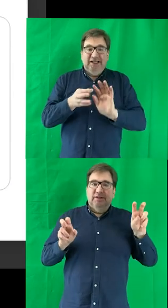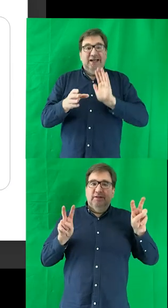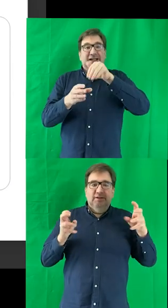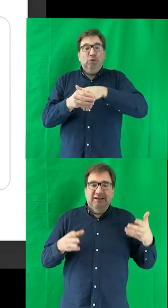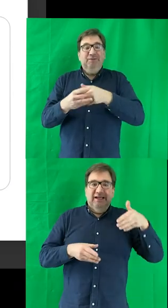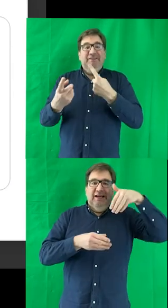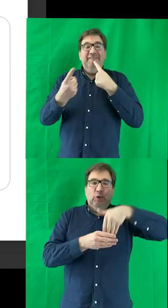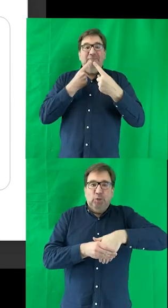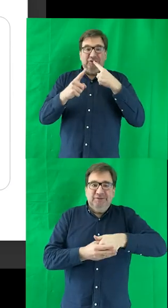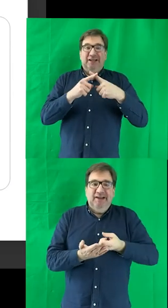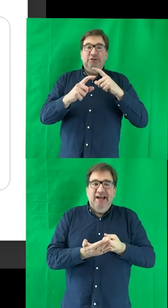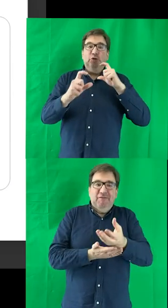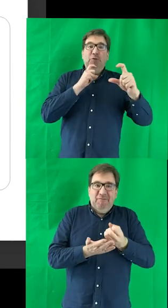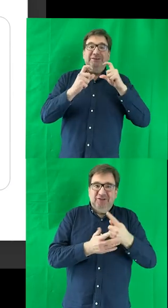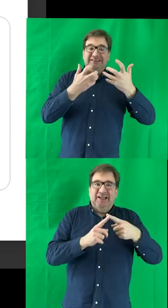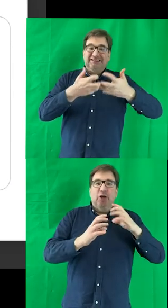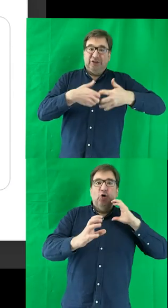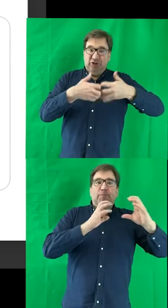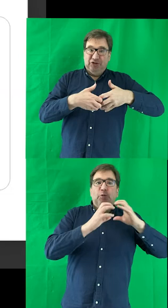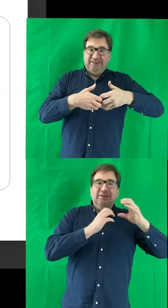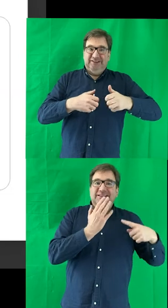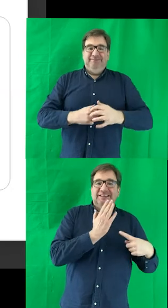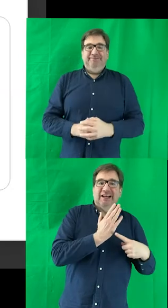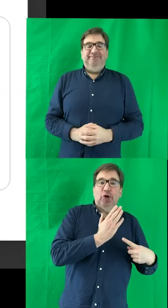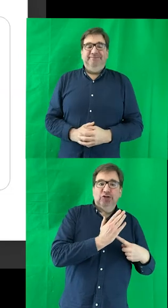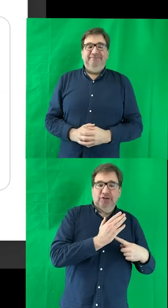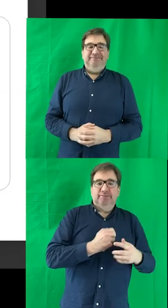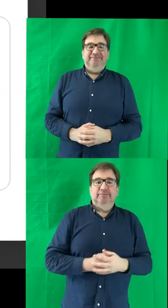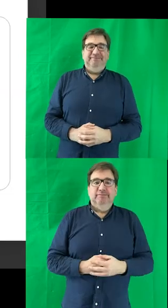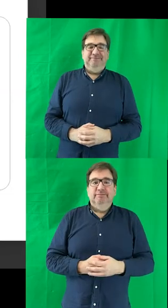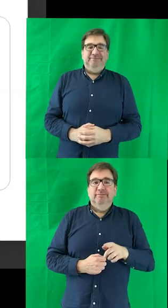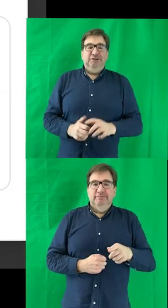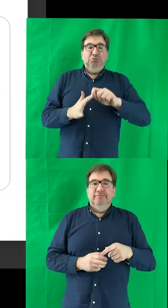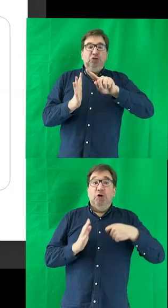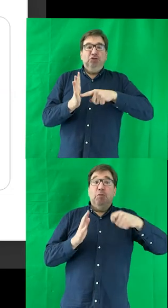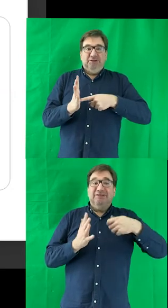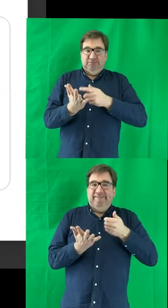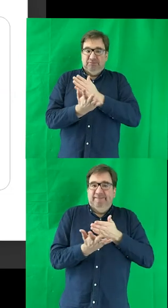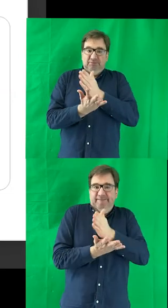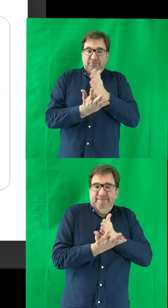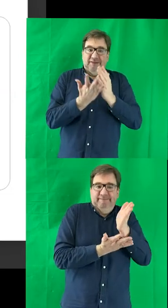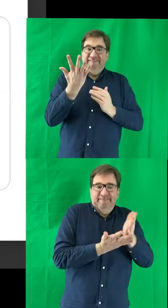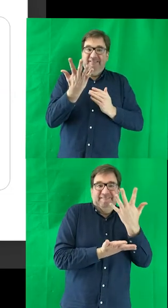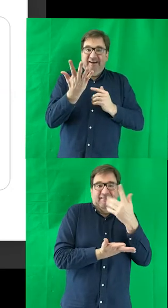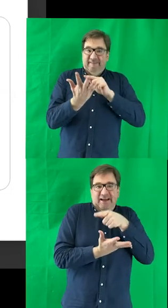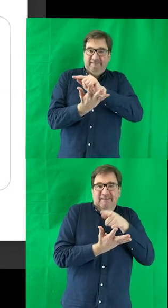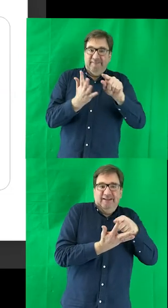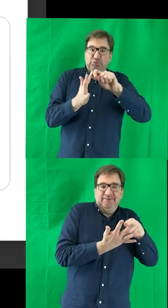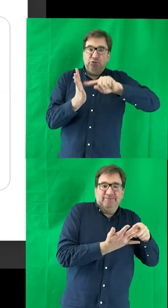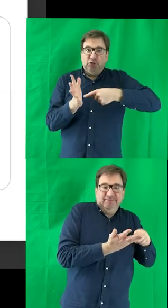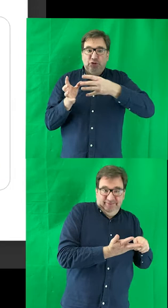called Inclusive Information and Communication Technologies. The project is subdivided into